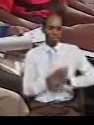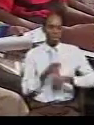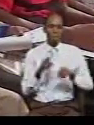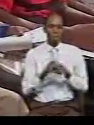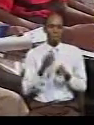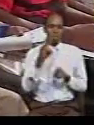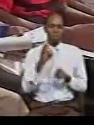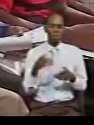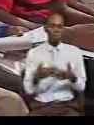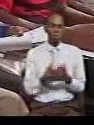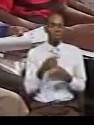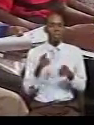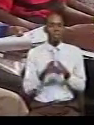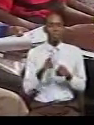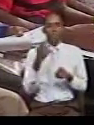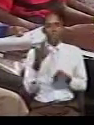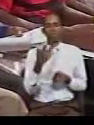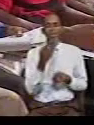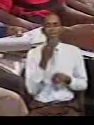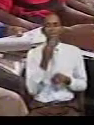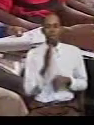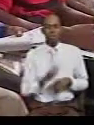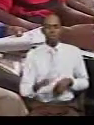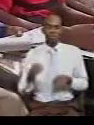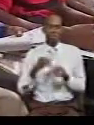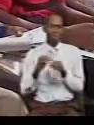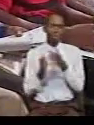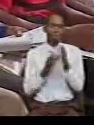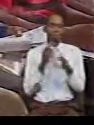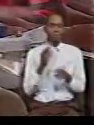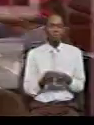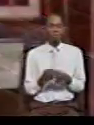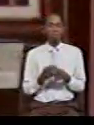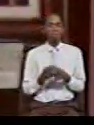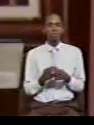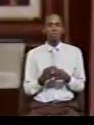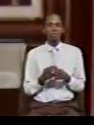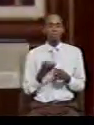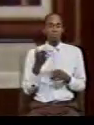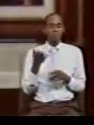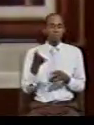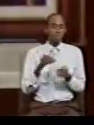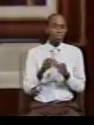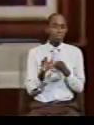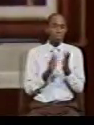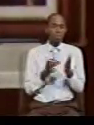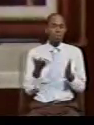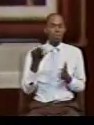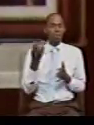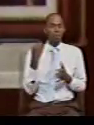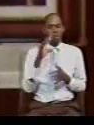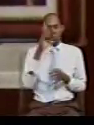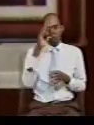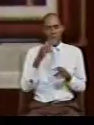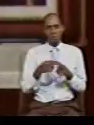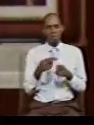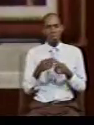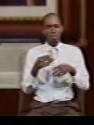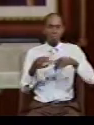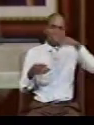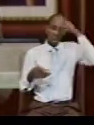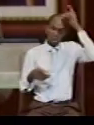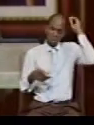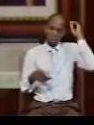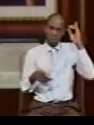Shadrach, Meshach, and Abednego. In the Bible, there was one Daniel. He went to the lion's den. There are